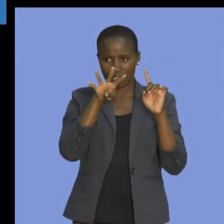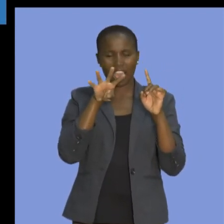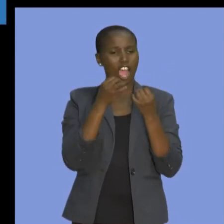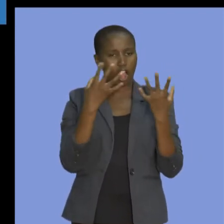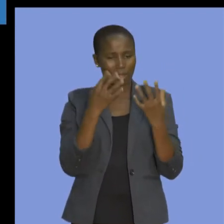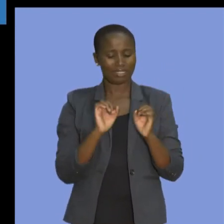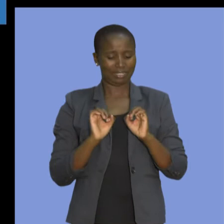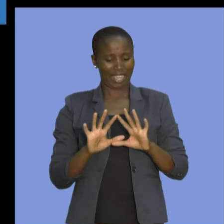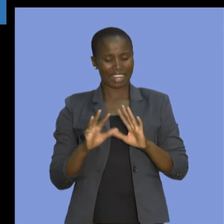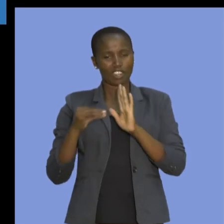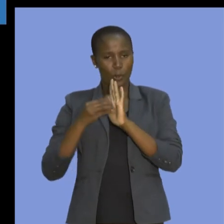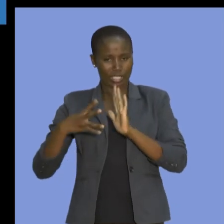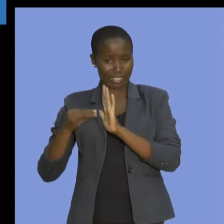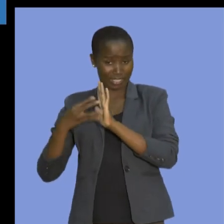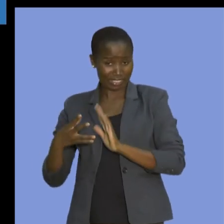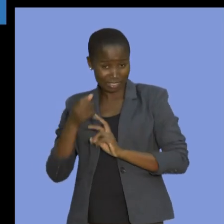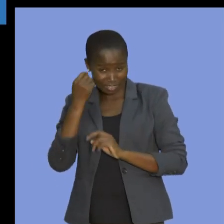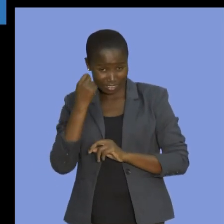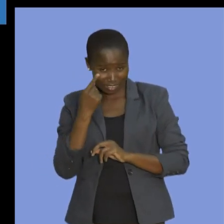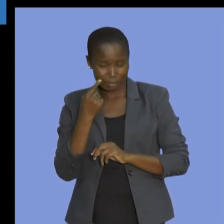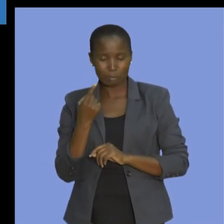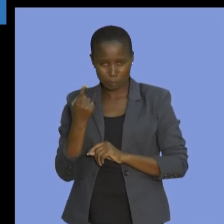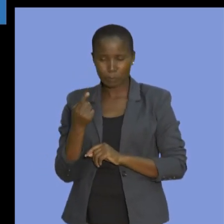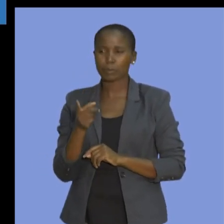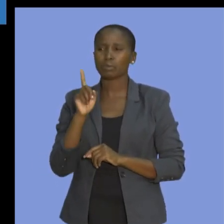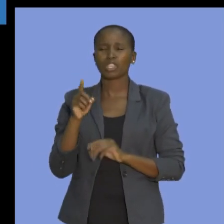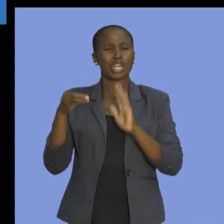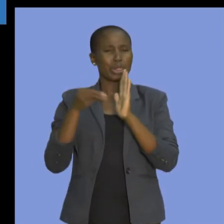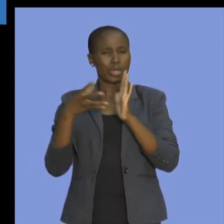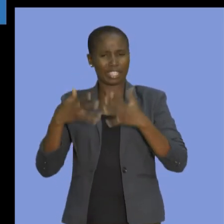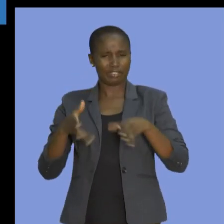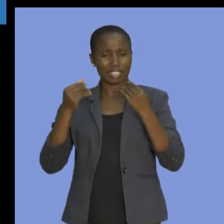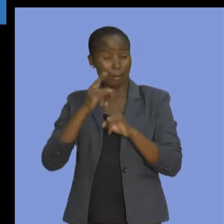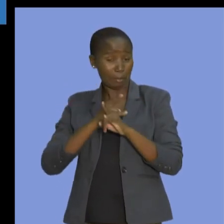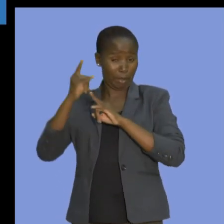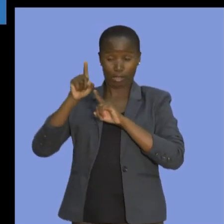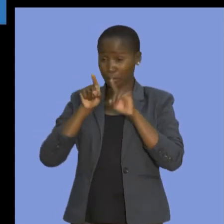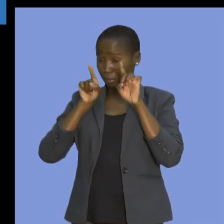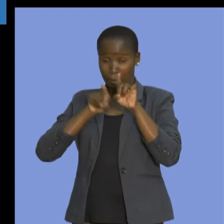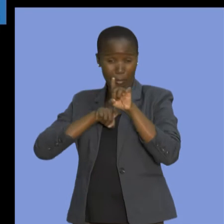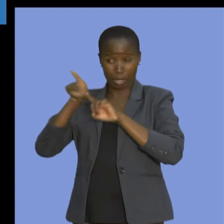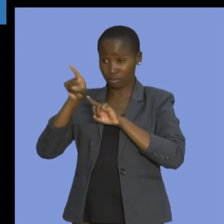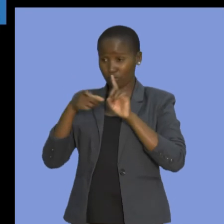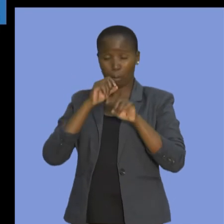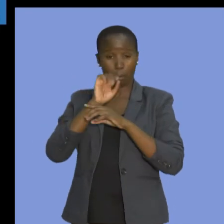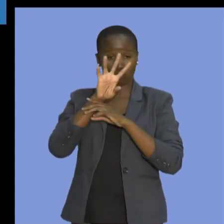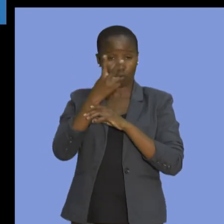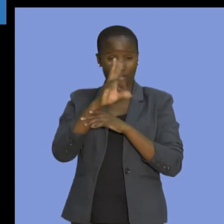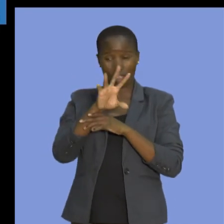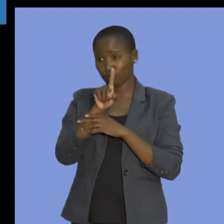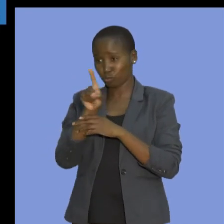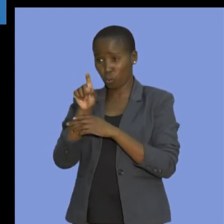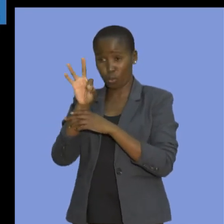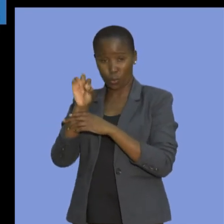and so on. Does that make sense? How many learners got between 25 and 30? 8 learners. So